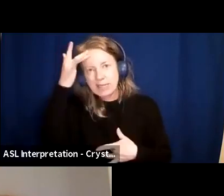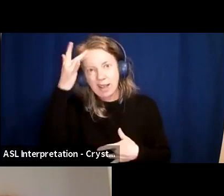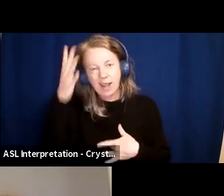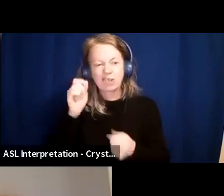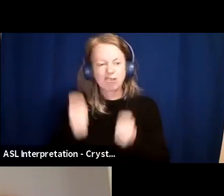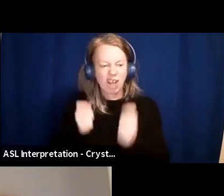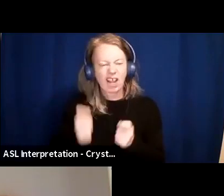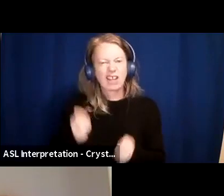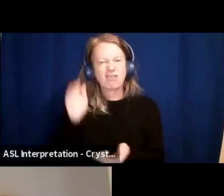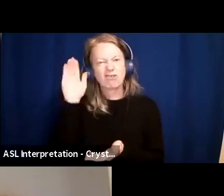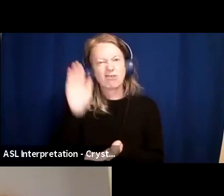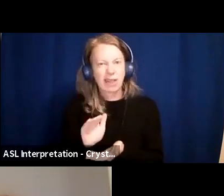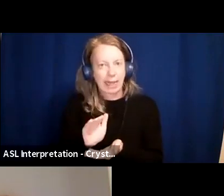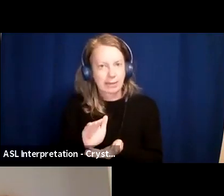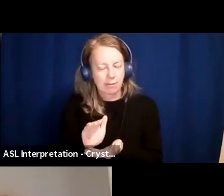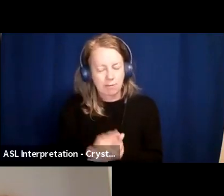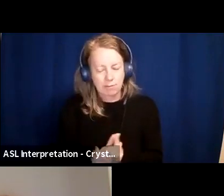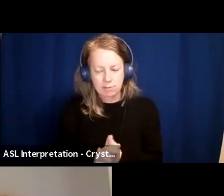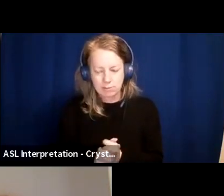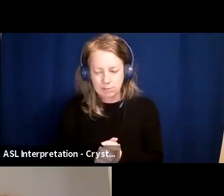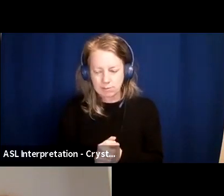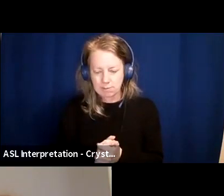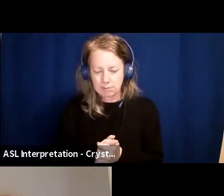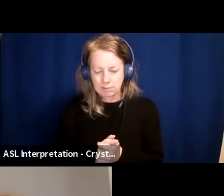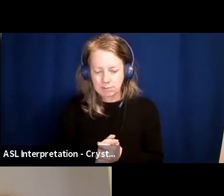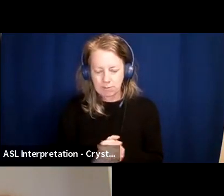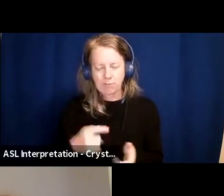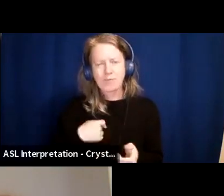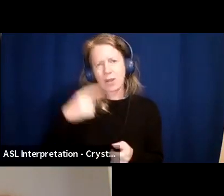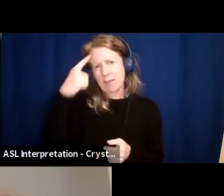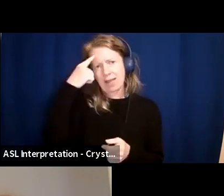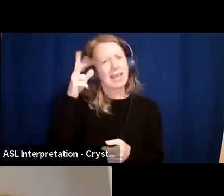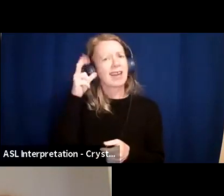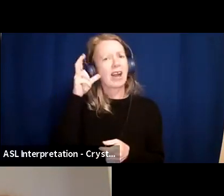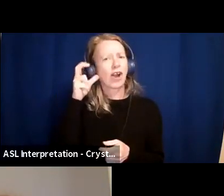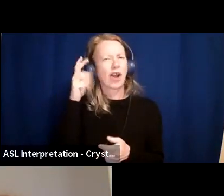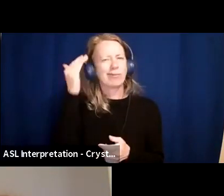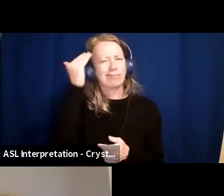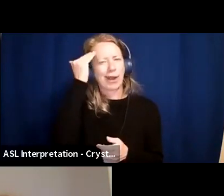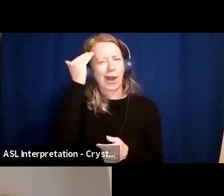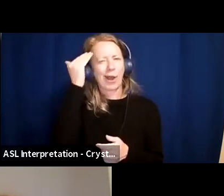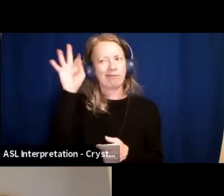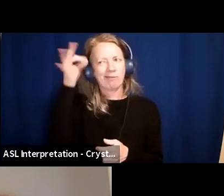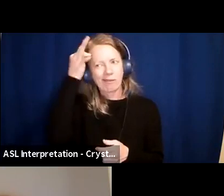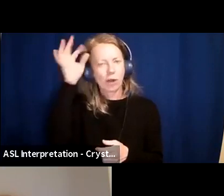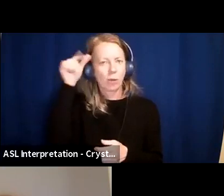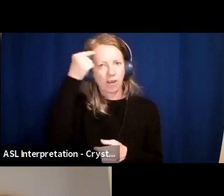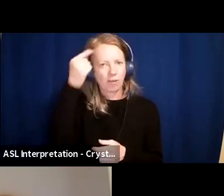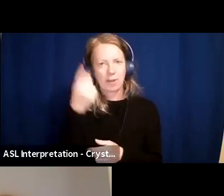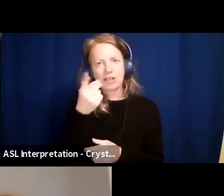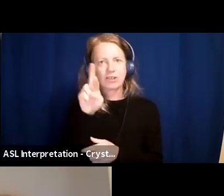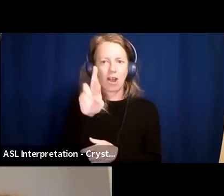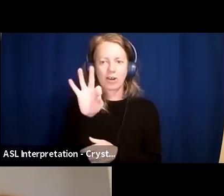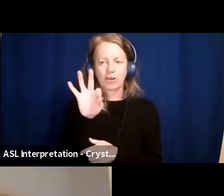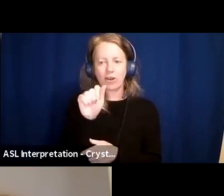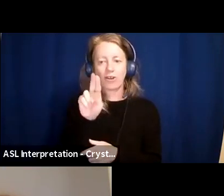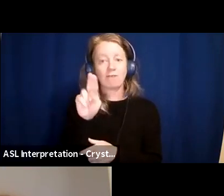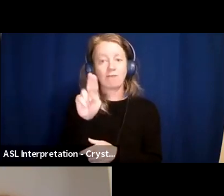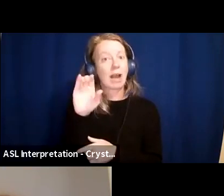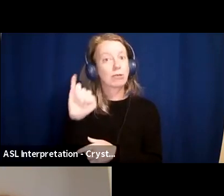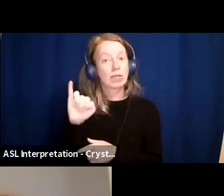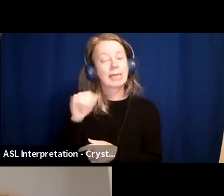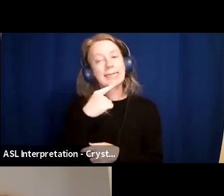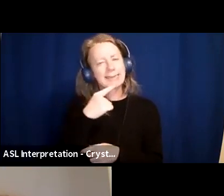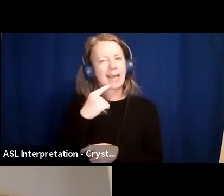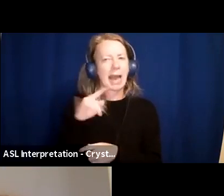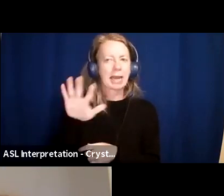variants. So I think I heard last time Dr. Fauci said 70% to 85% will need to get the